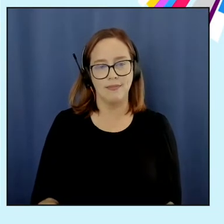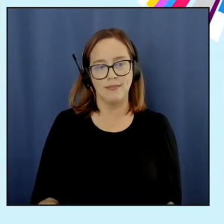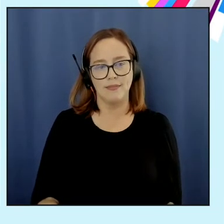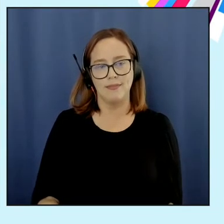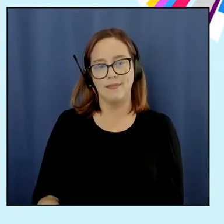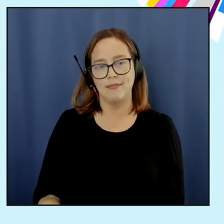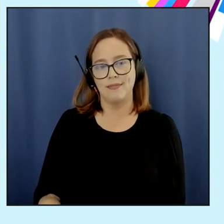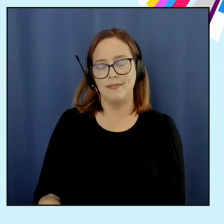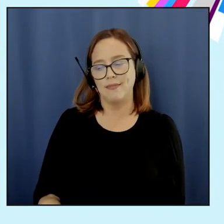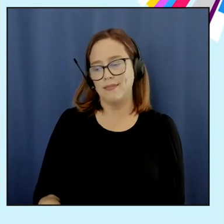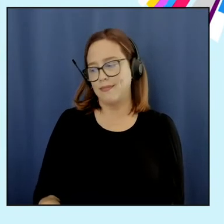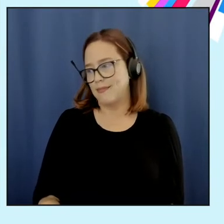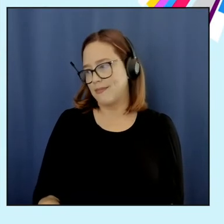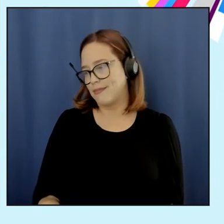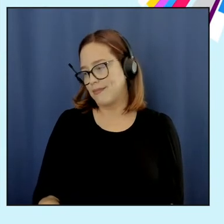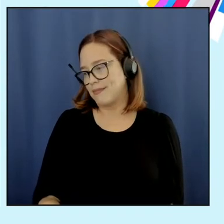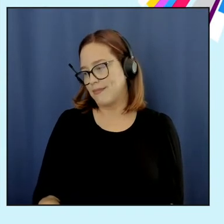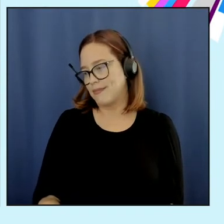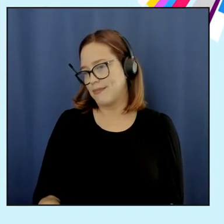To me, it's a very simple